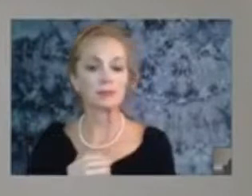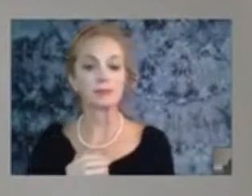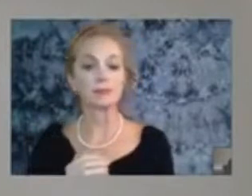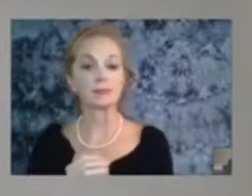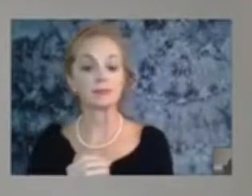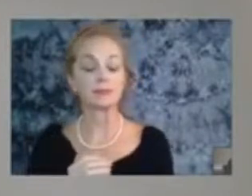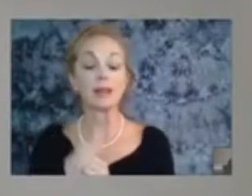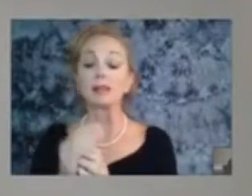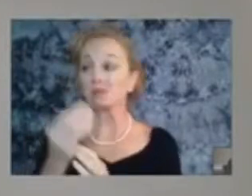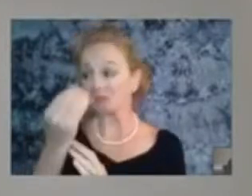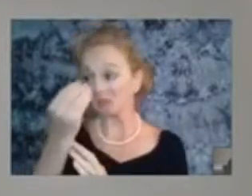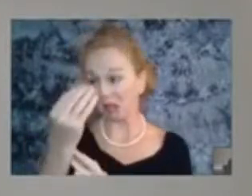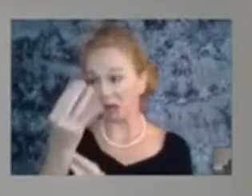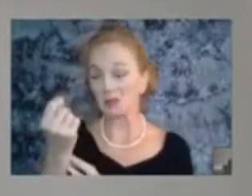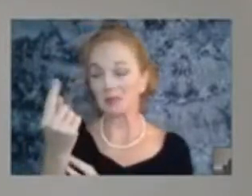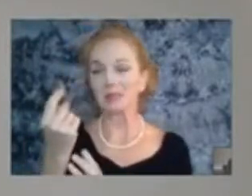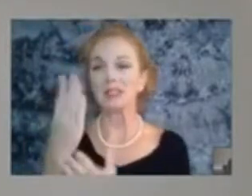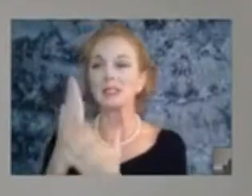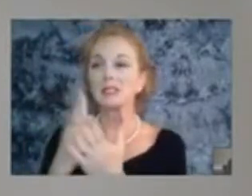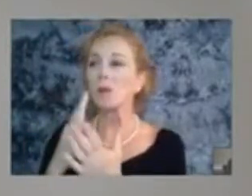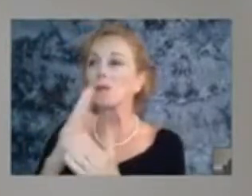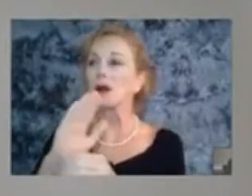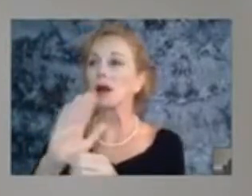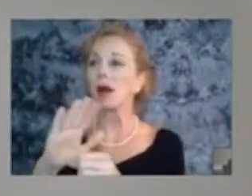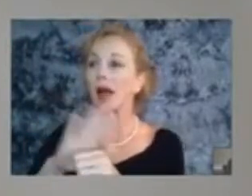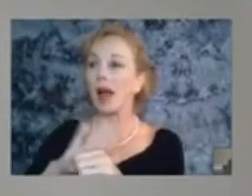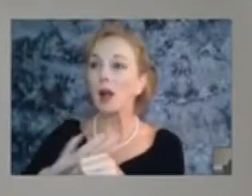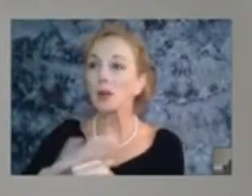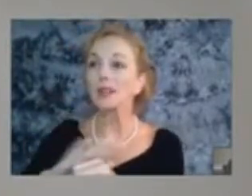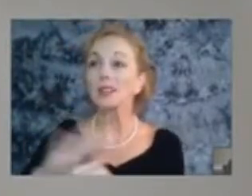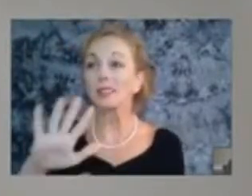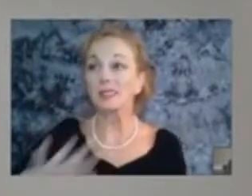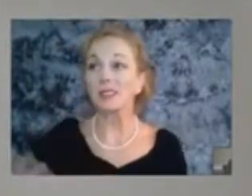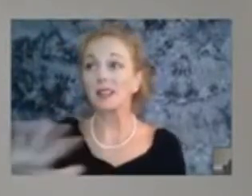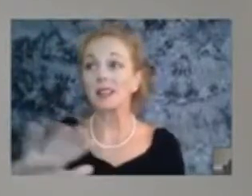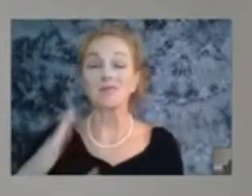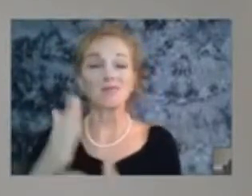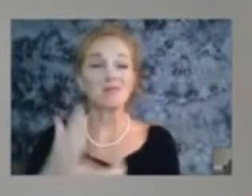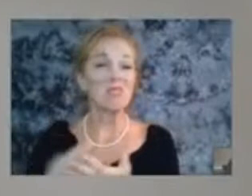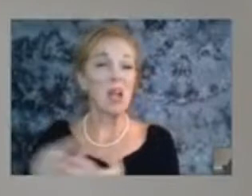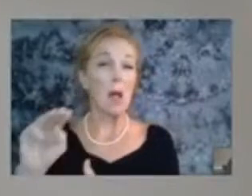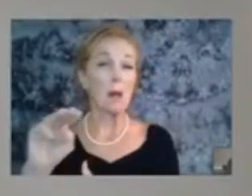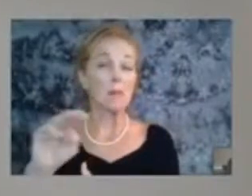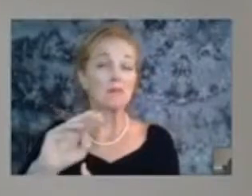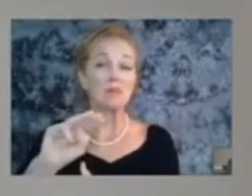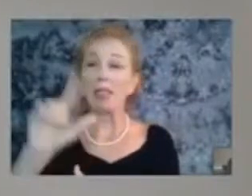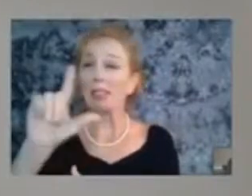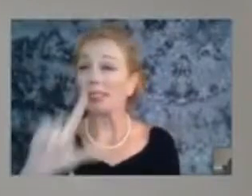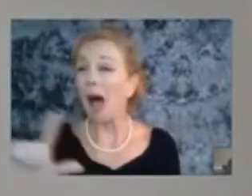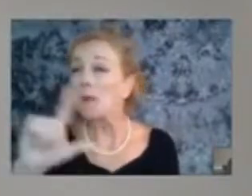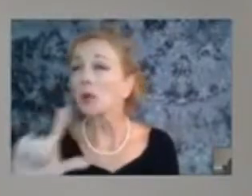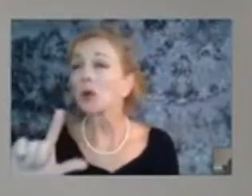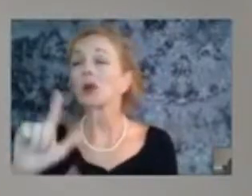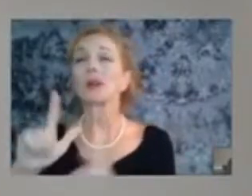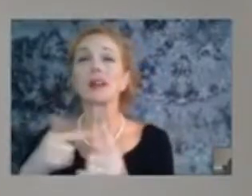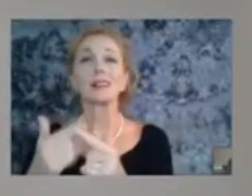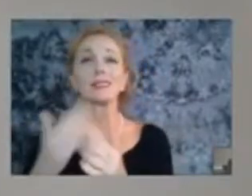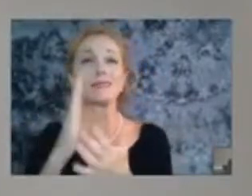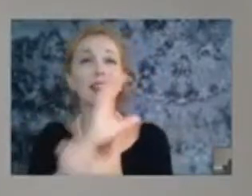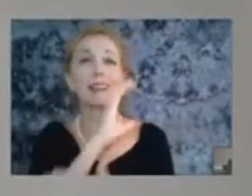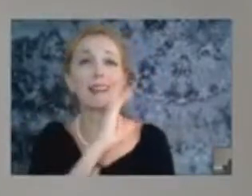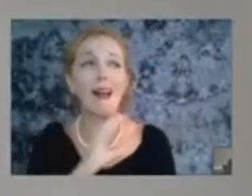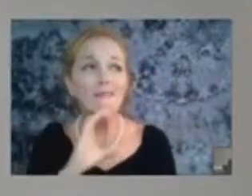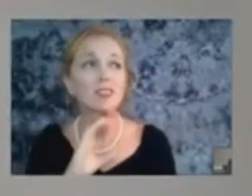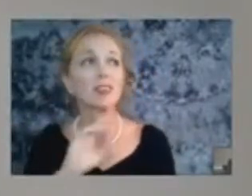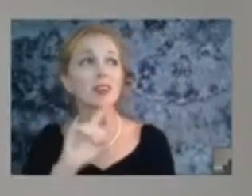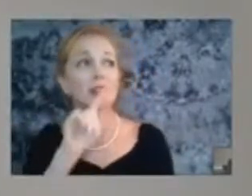have already been identified would be the media center, or portions of the cafeteria, or really any other space that would be suitable for that